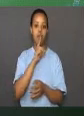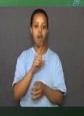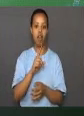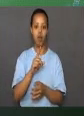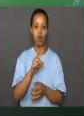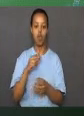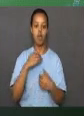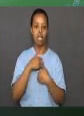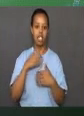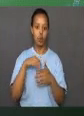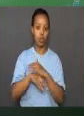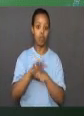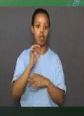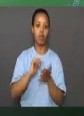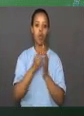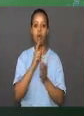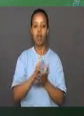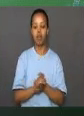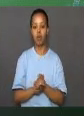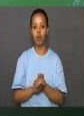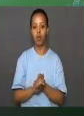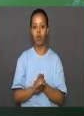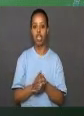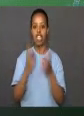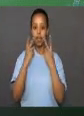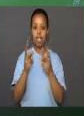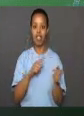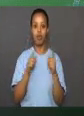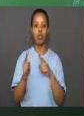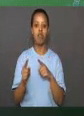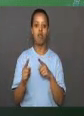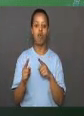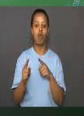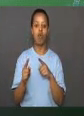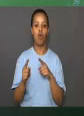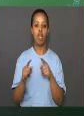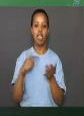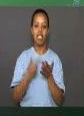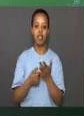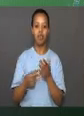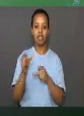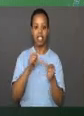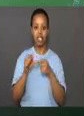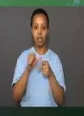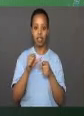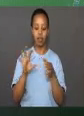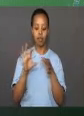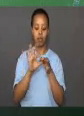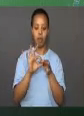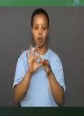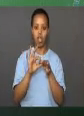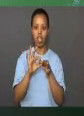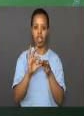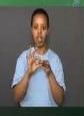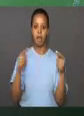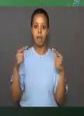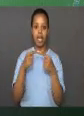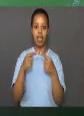social behaviors in animals. We looked at the benefits of interacting